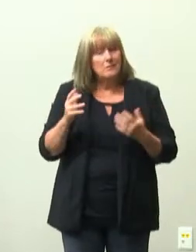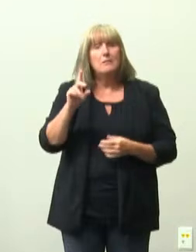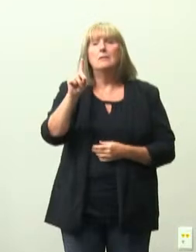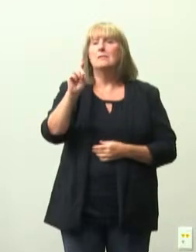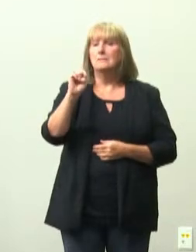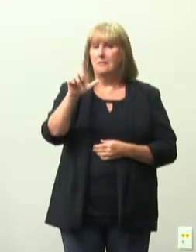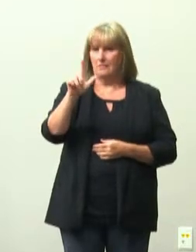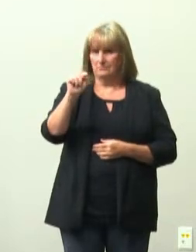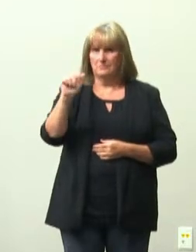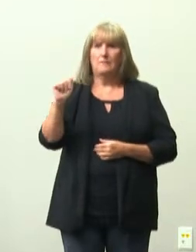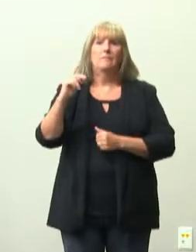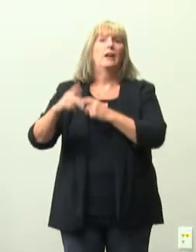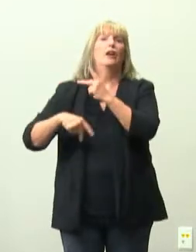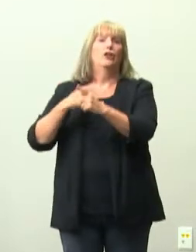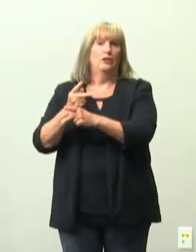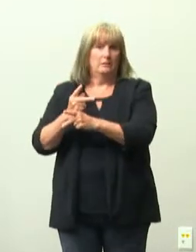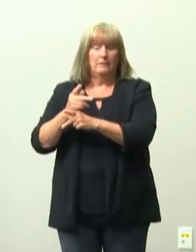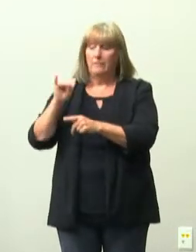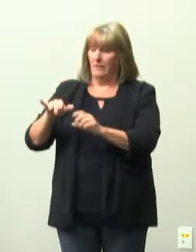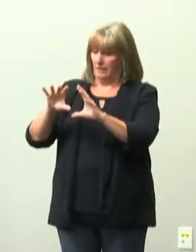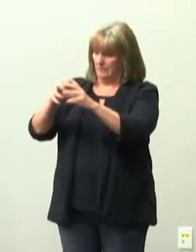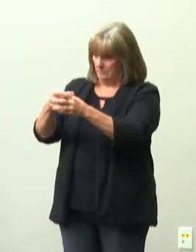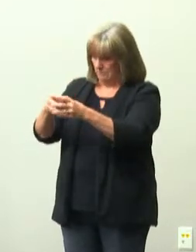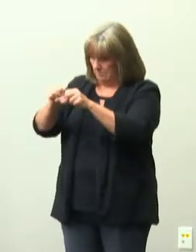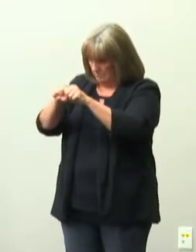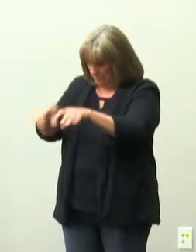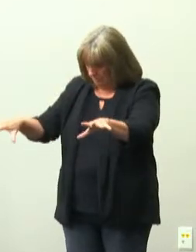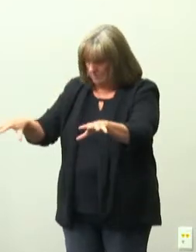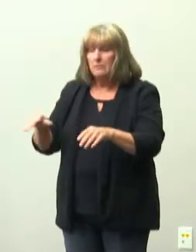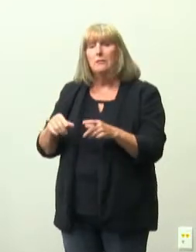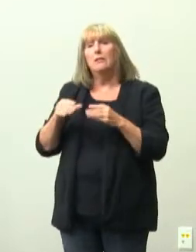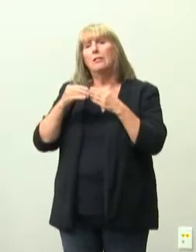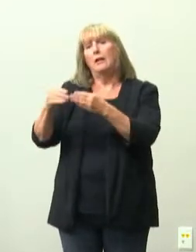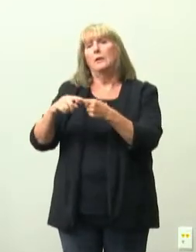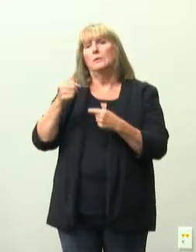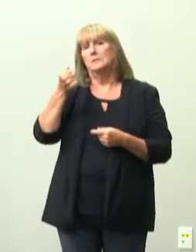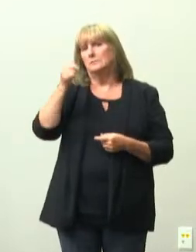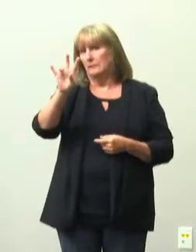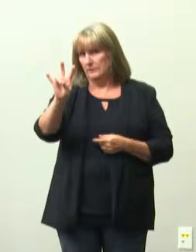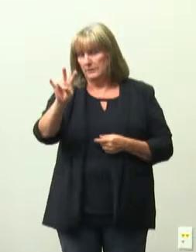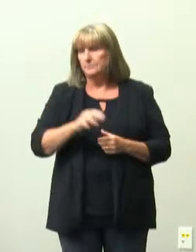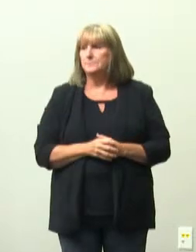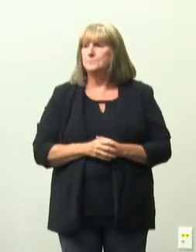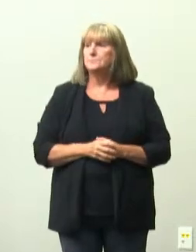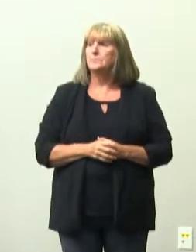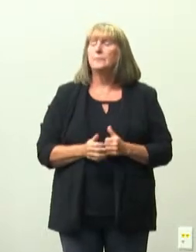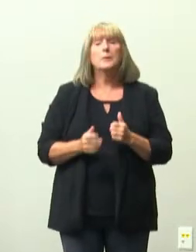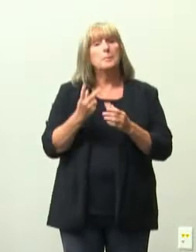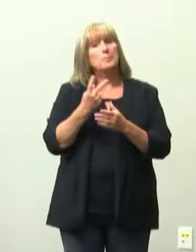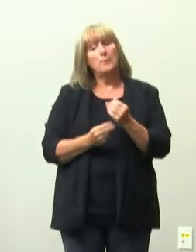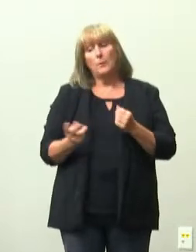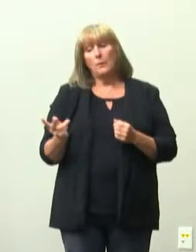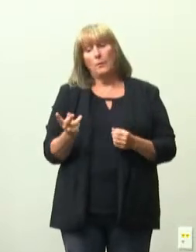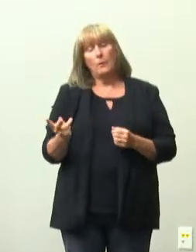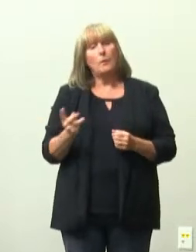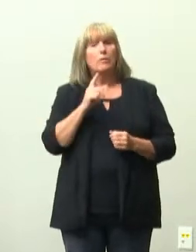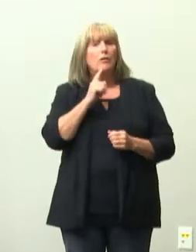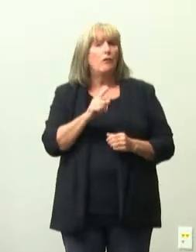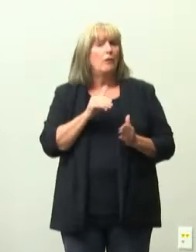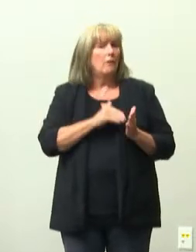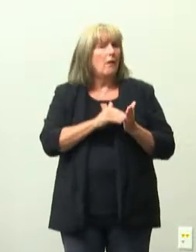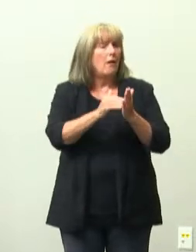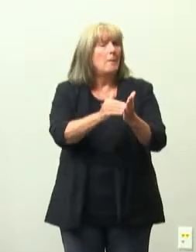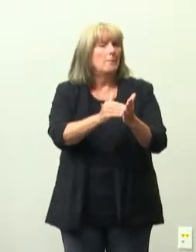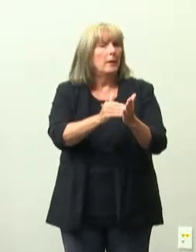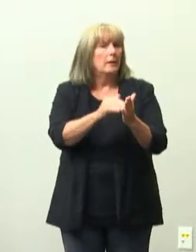variant. This cluster led to 17 cases in Lancaster County. Both of these examples are common scenarios of